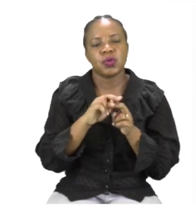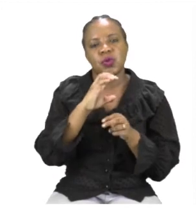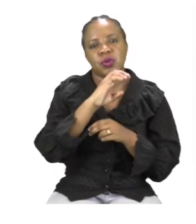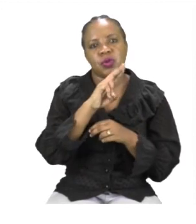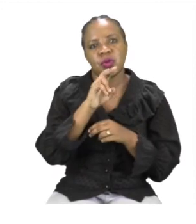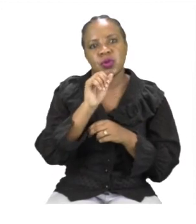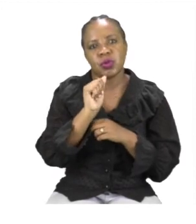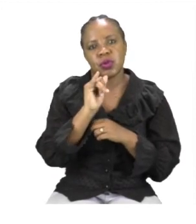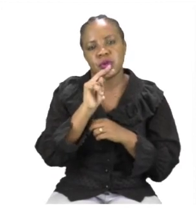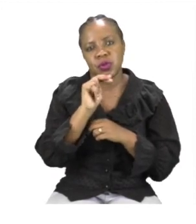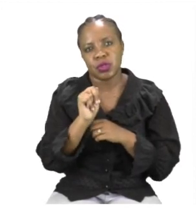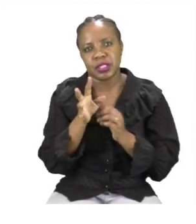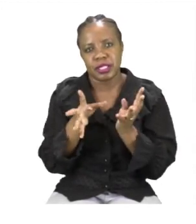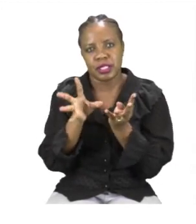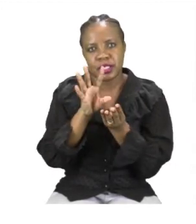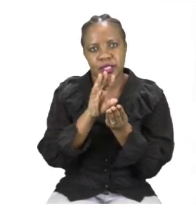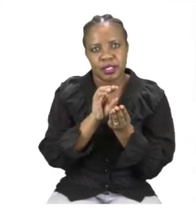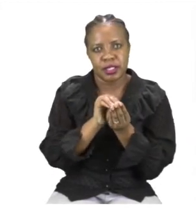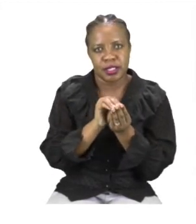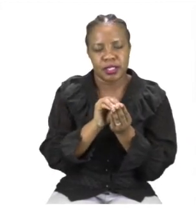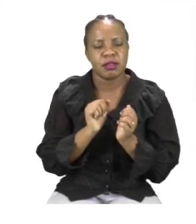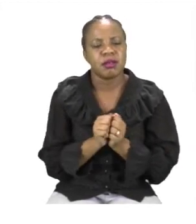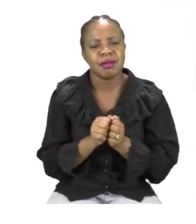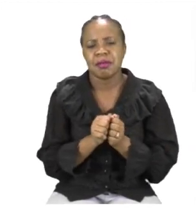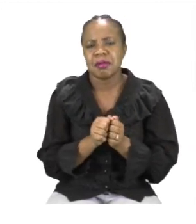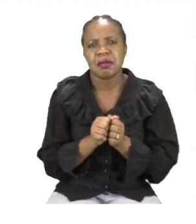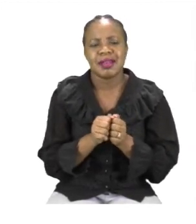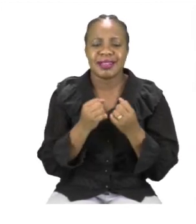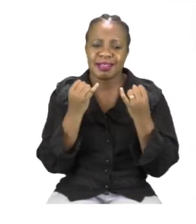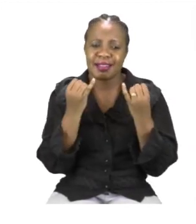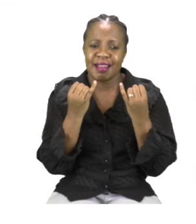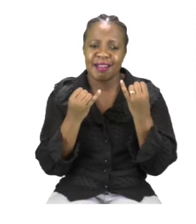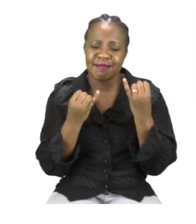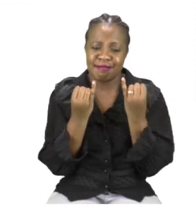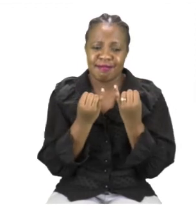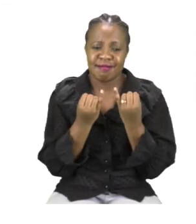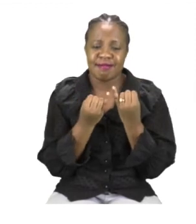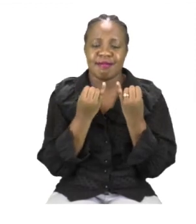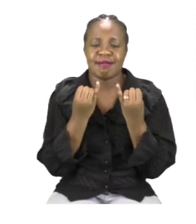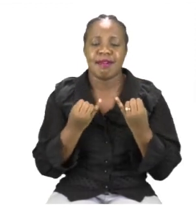but it needs you to concentrate and to write your answers